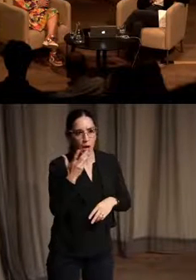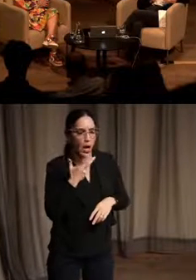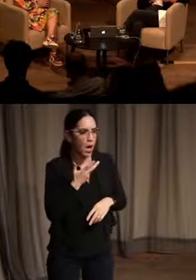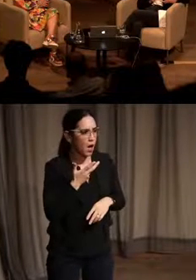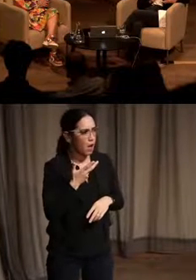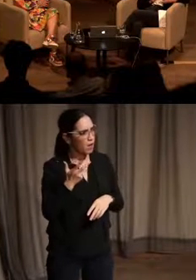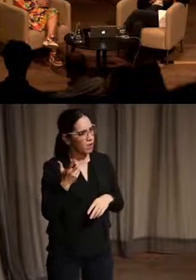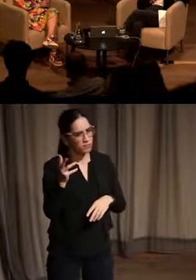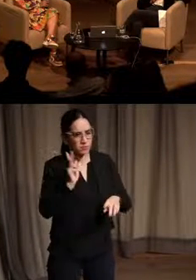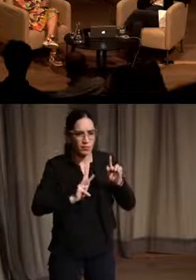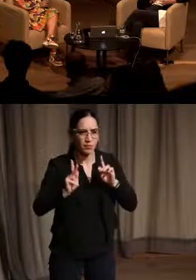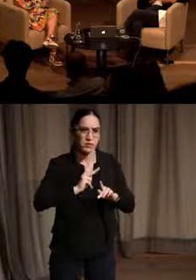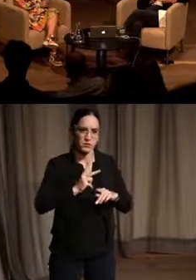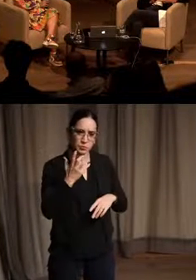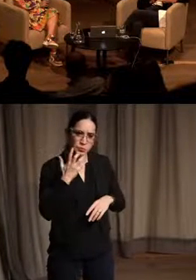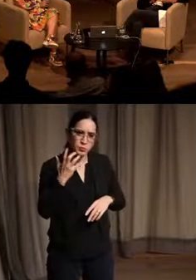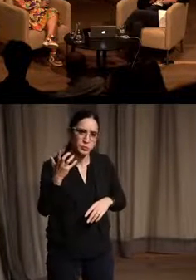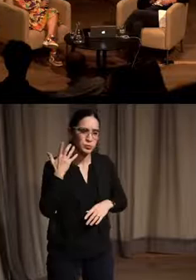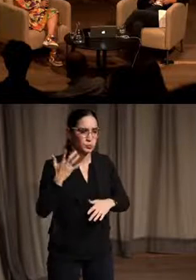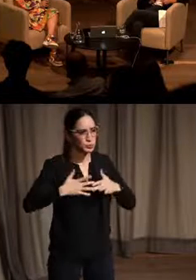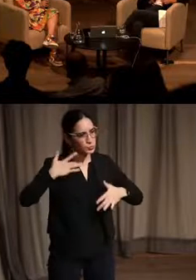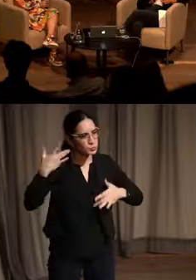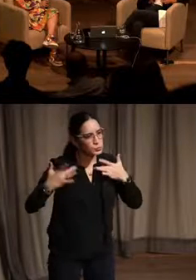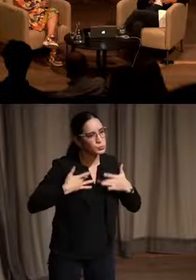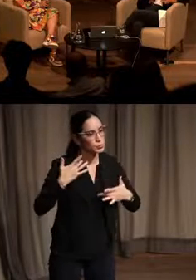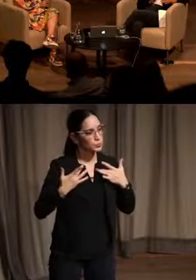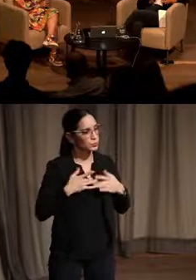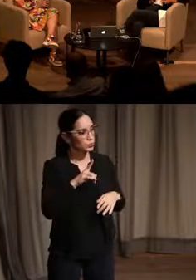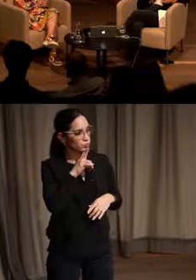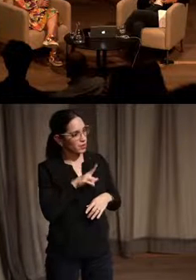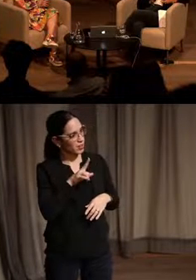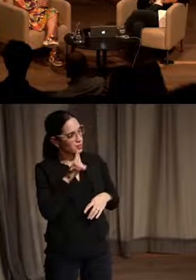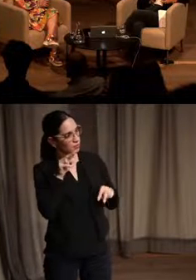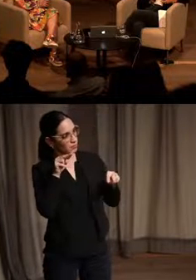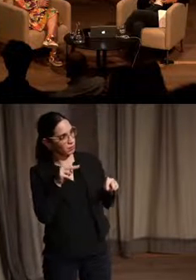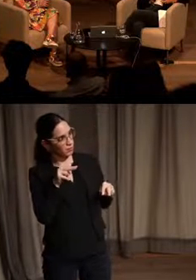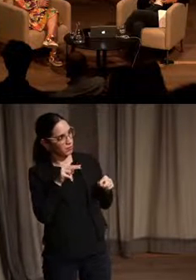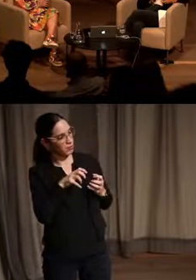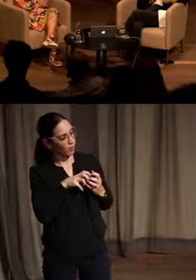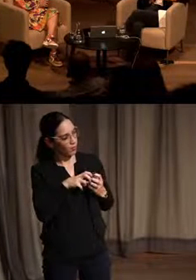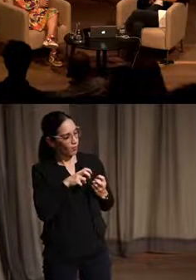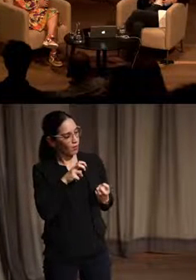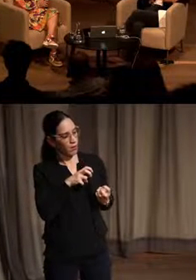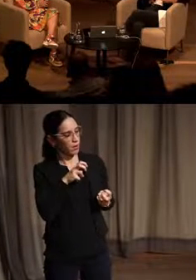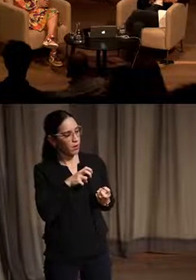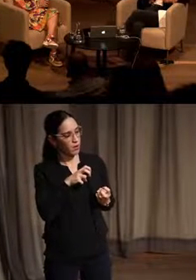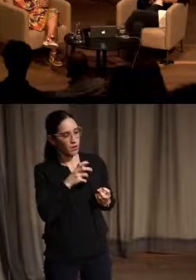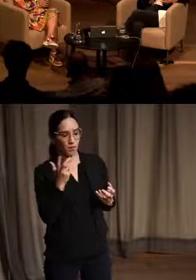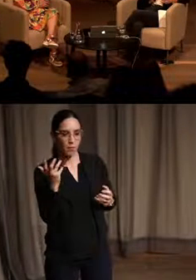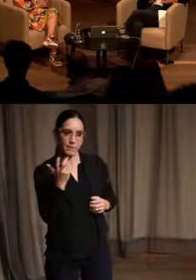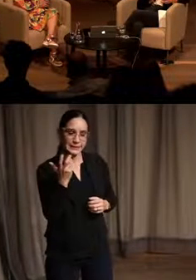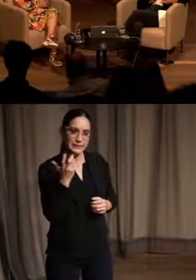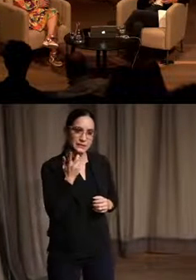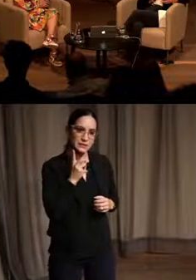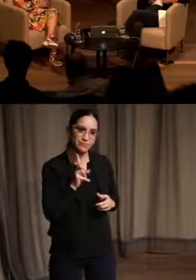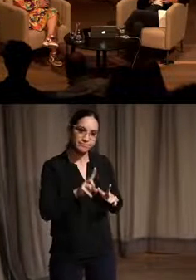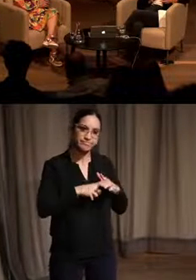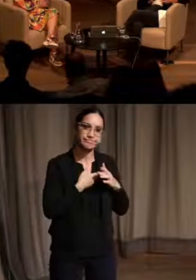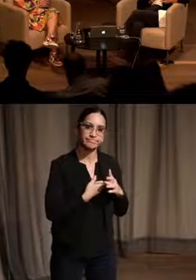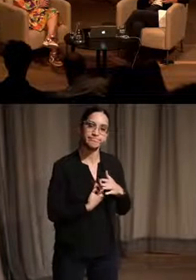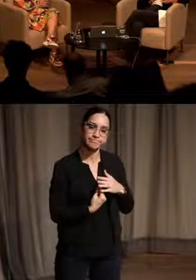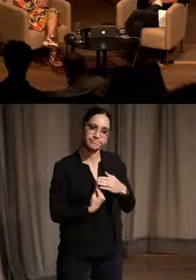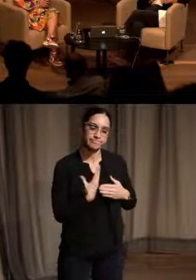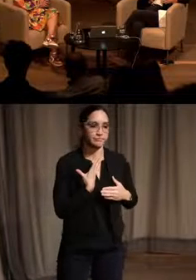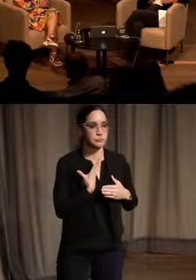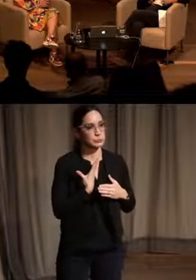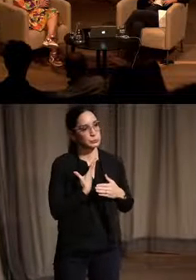like screaming, and they were all excited, and I was like, this is kind of amazing. And as I got older, I really started loving protests for that reason.